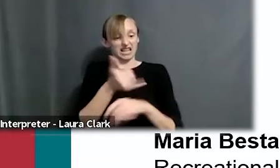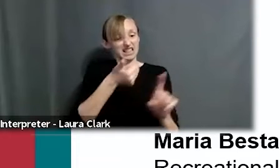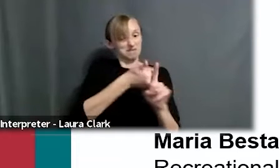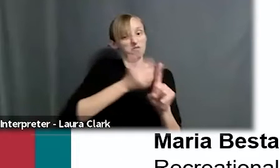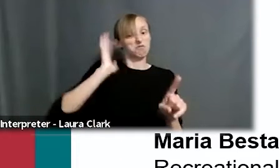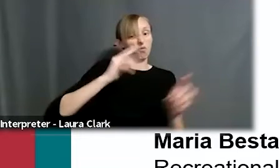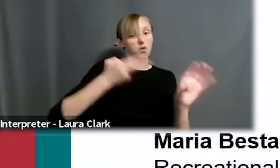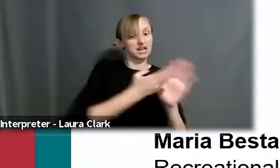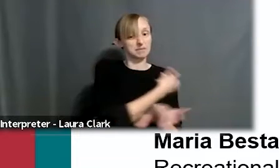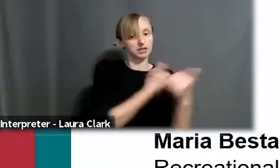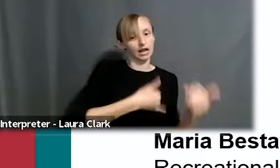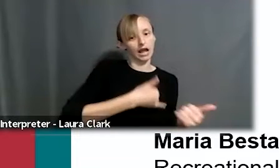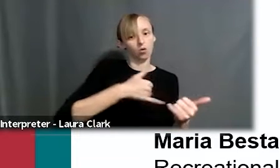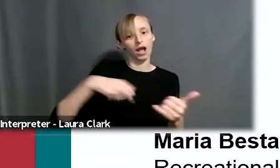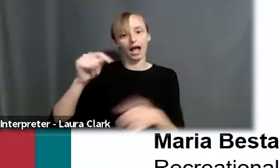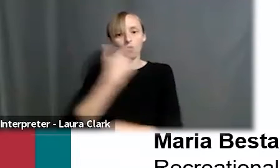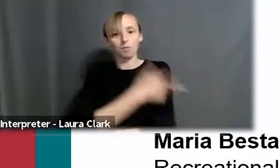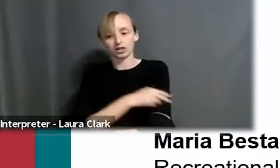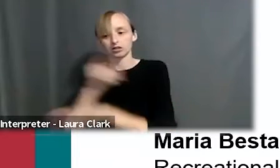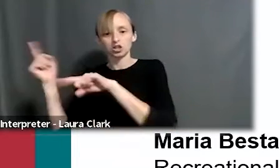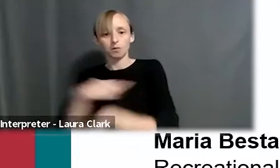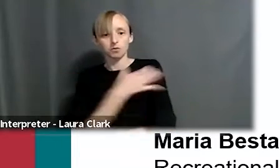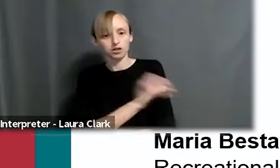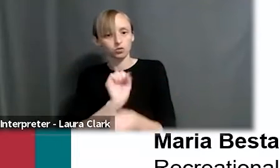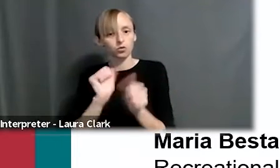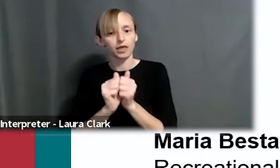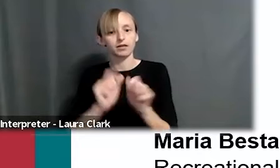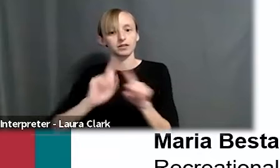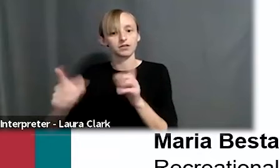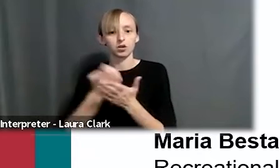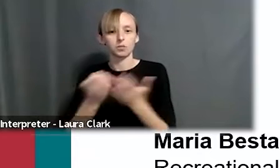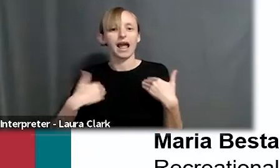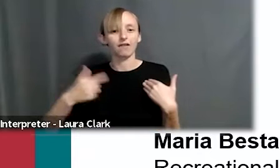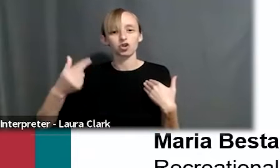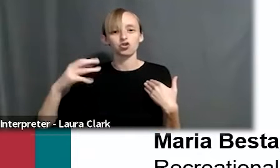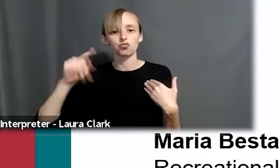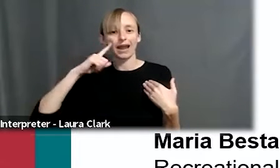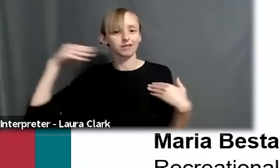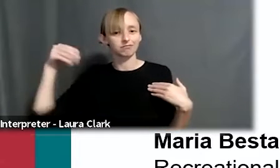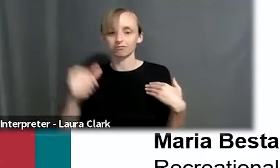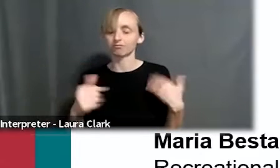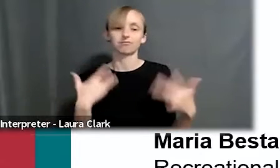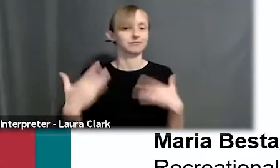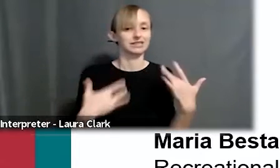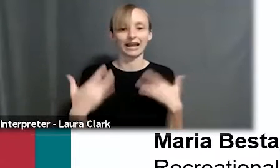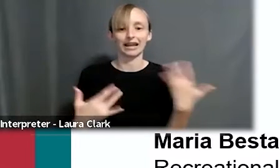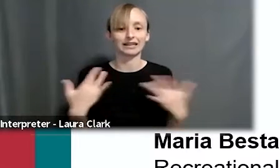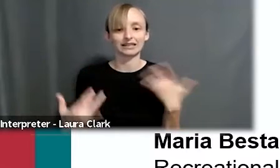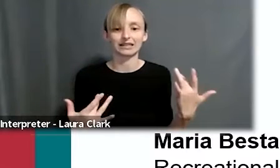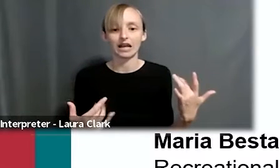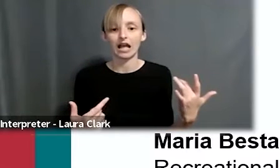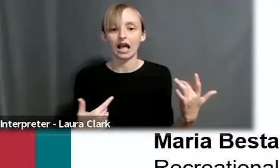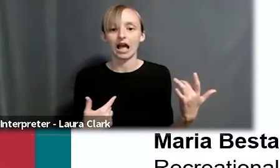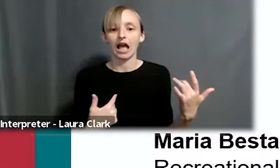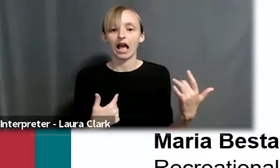coming back into the clinic to work with all the equipment. So they're using a grant to do that, which is really exciting. That's something that I'm definitely not